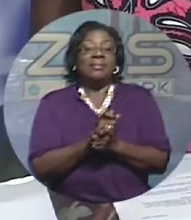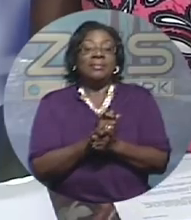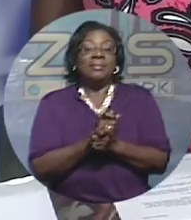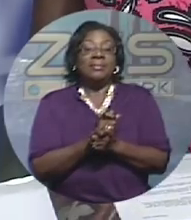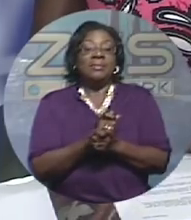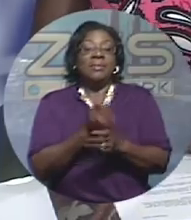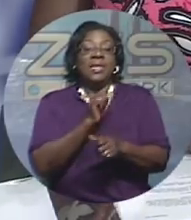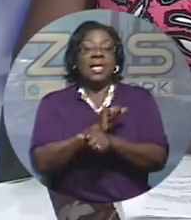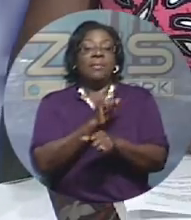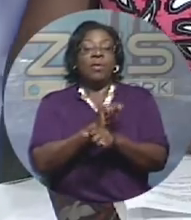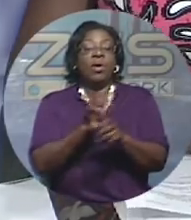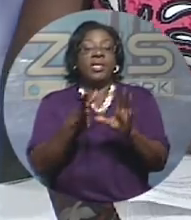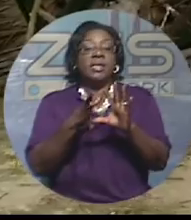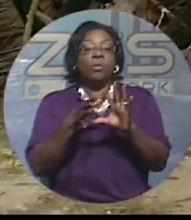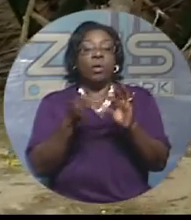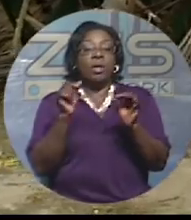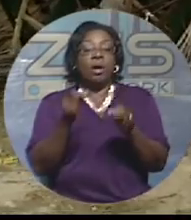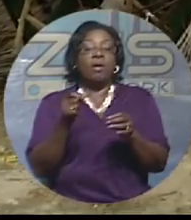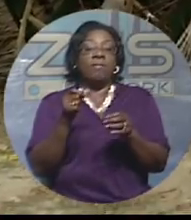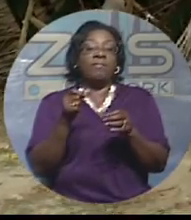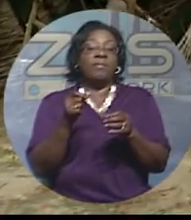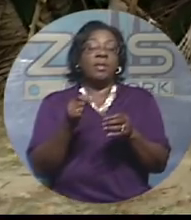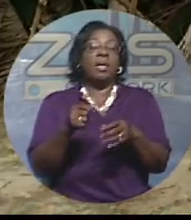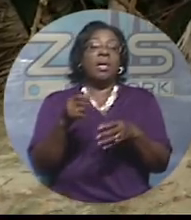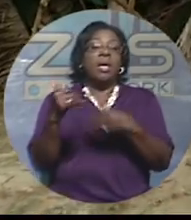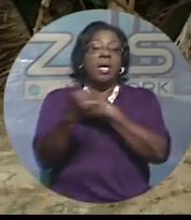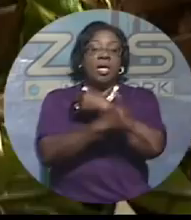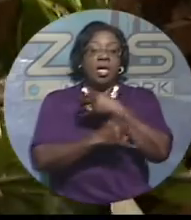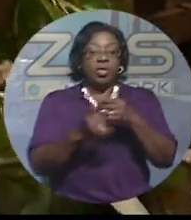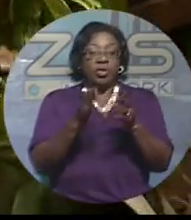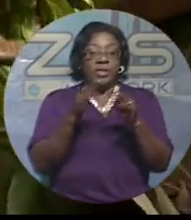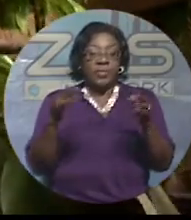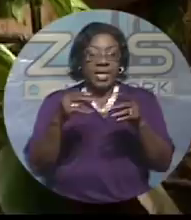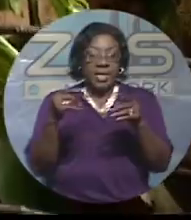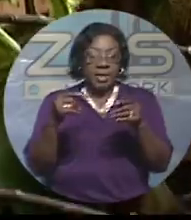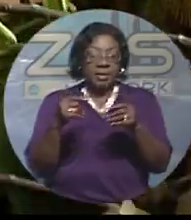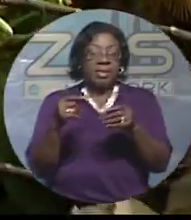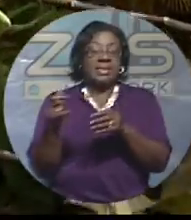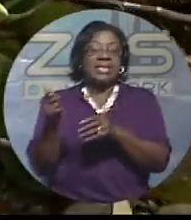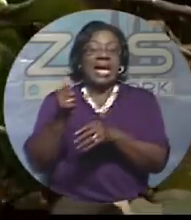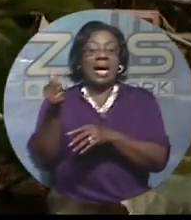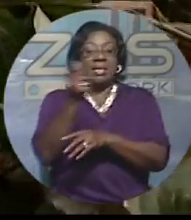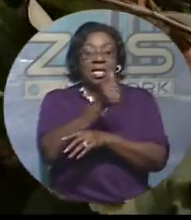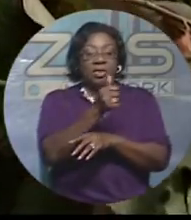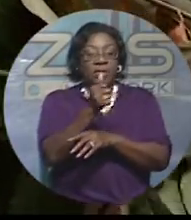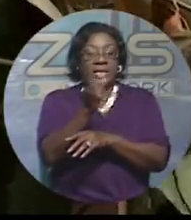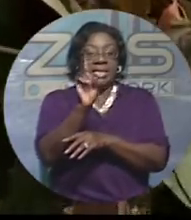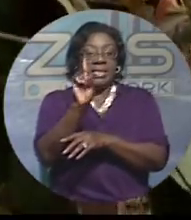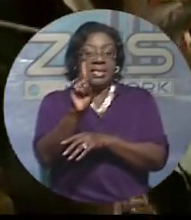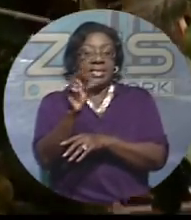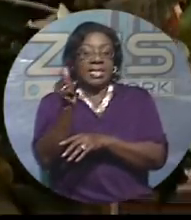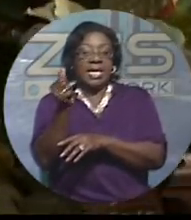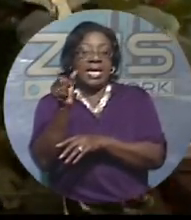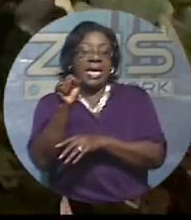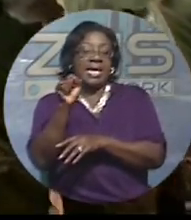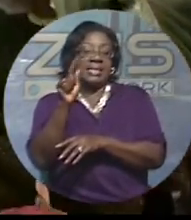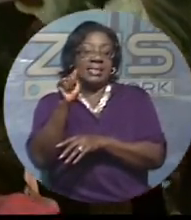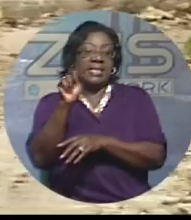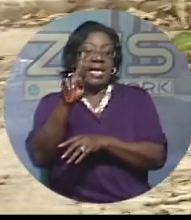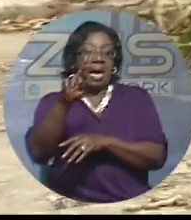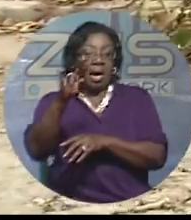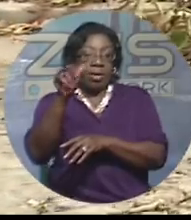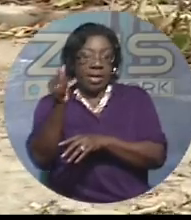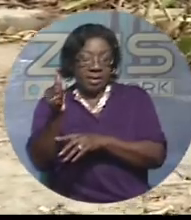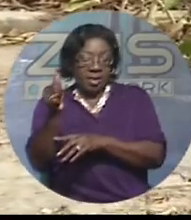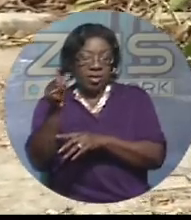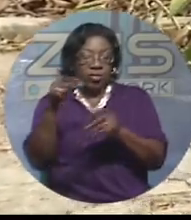Well, employees at one of the country's major attractions among those cleaning up in the aftermath of Hurricane Matthew as the Ardastra Gardens and Zoo